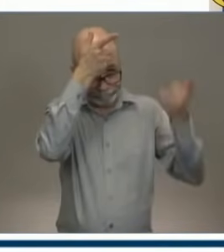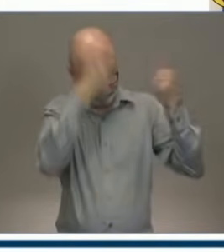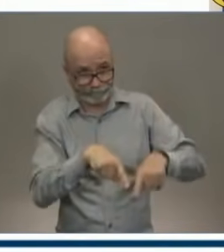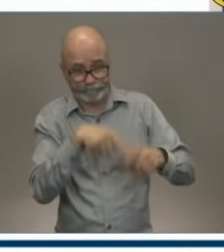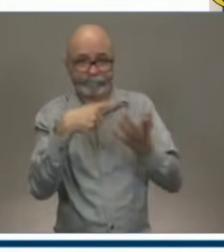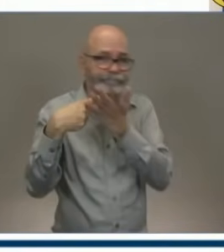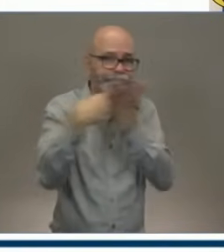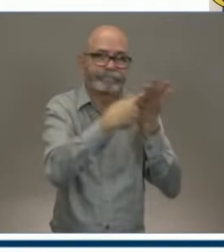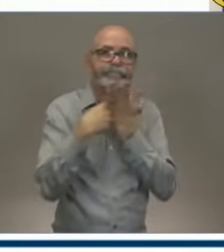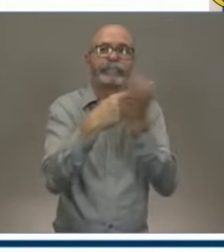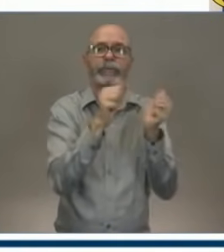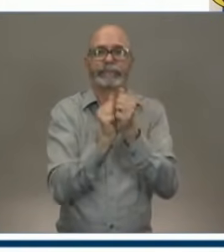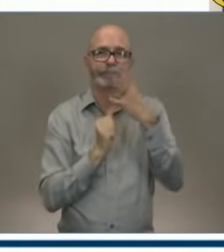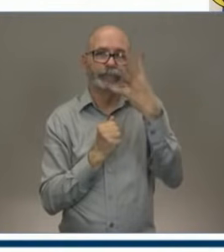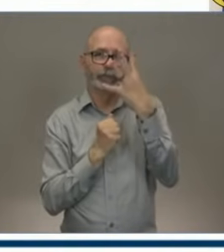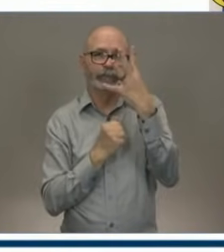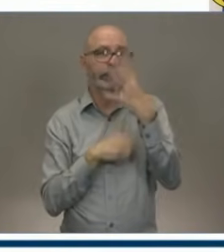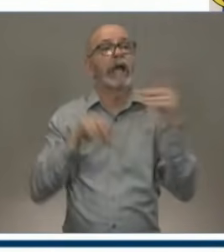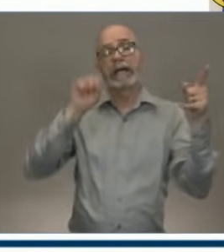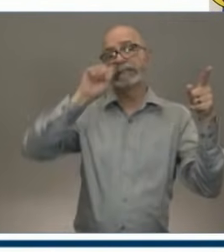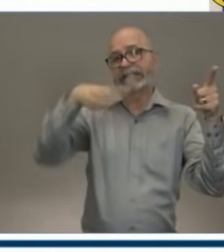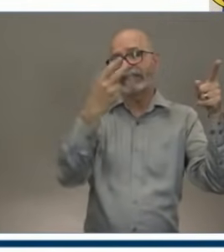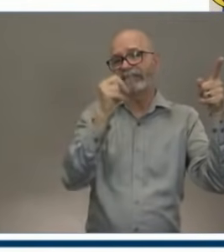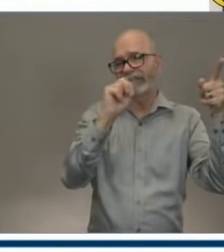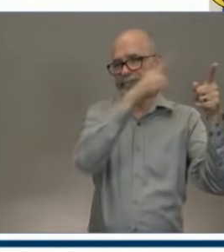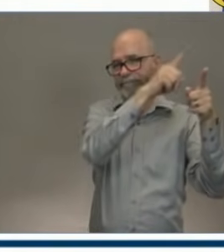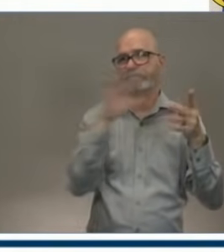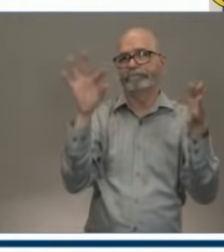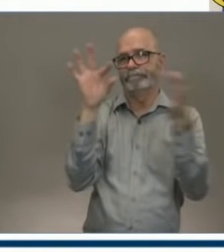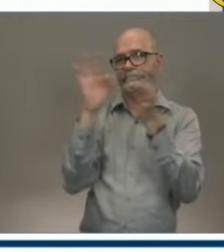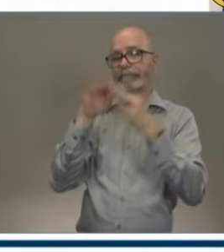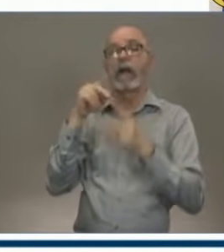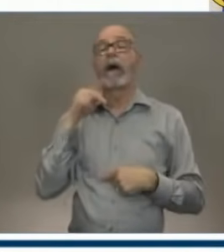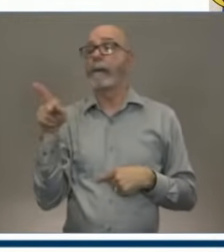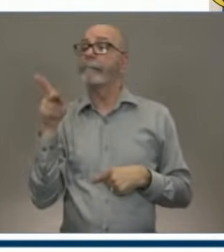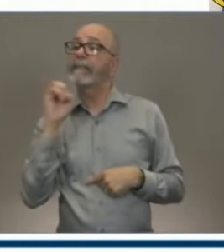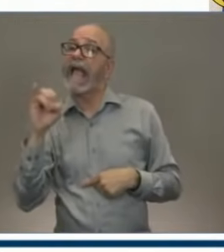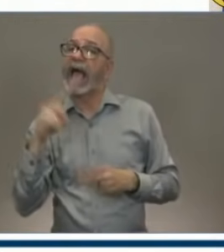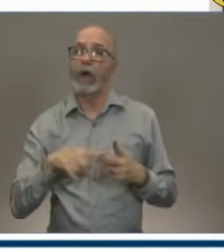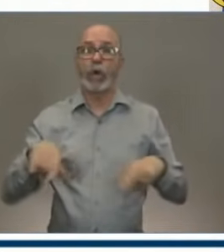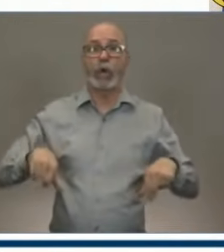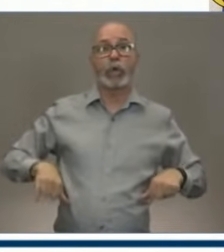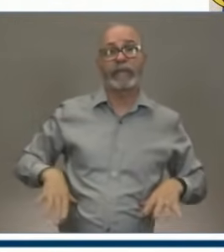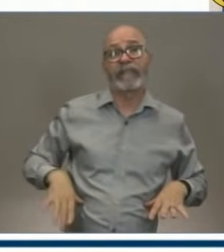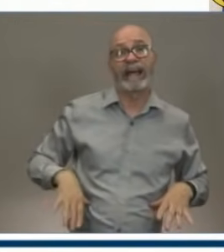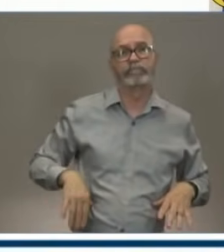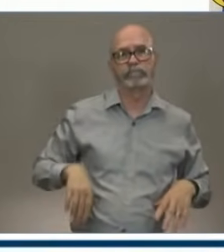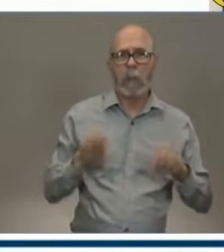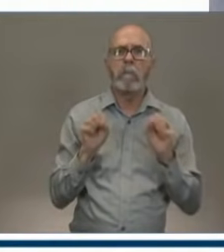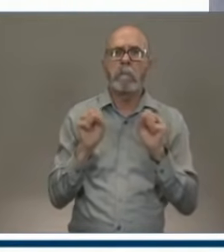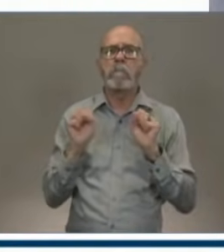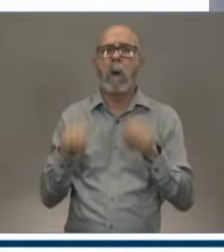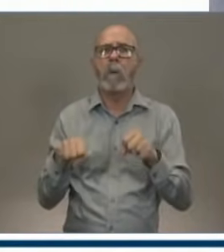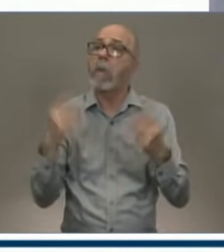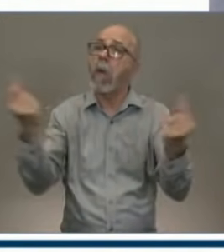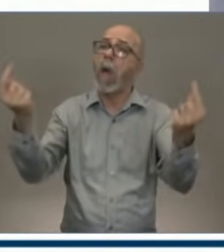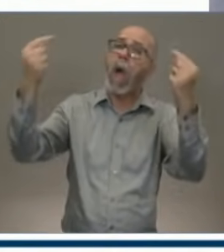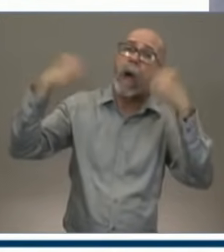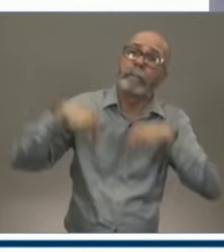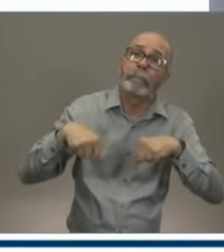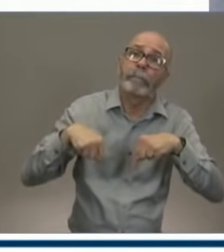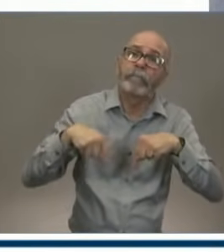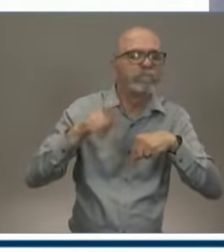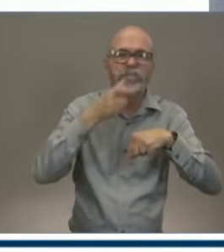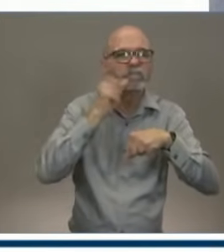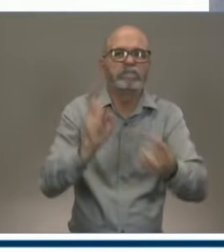to that. Islanders and Newfoundland and Labradorians are able to come to Nova Scotia now without self-isolating. Right